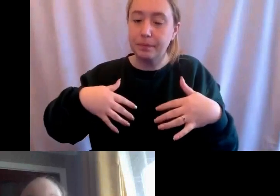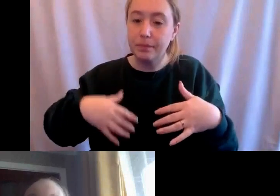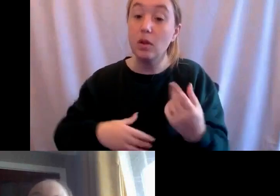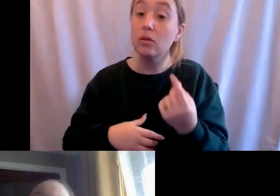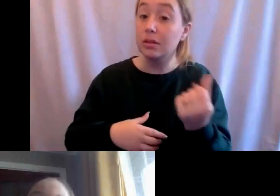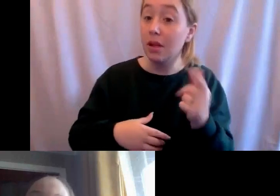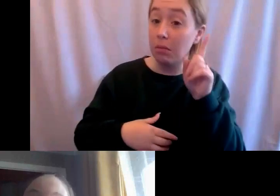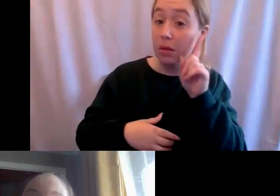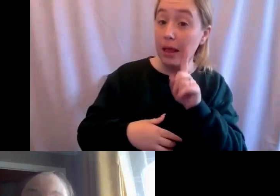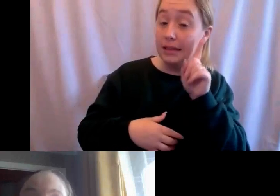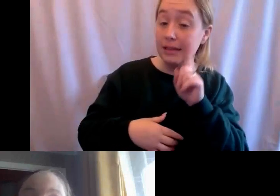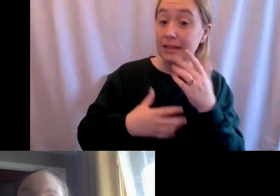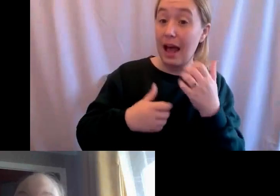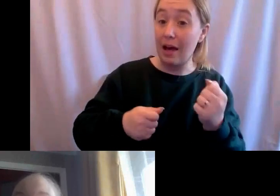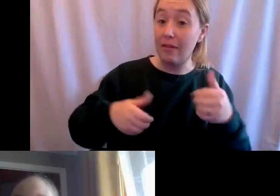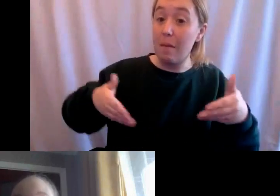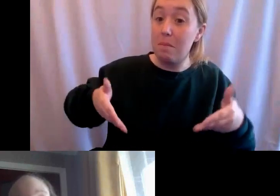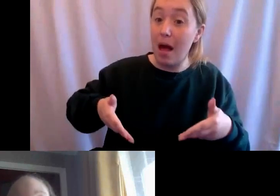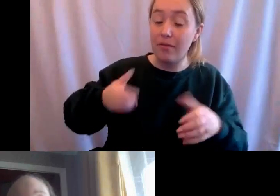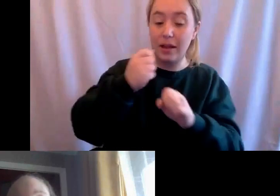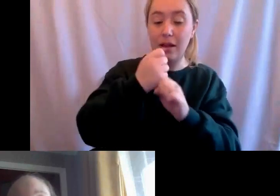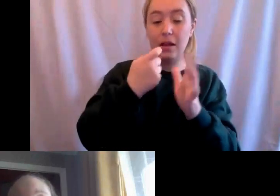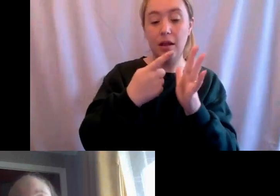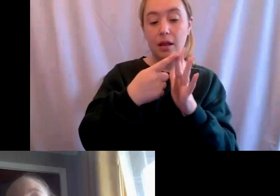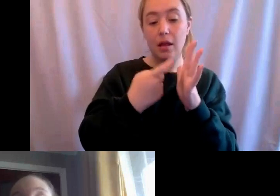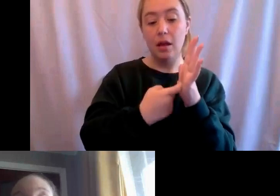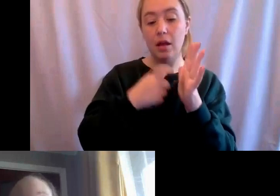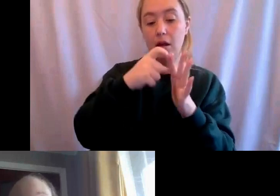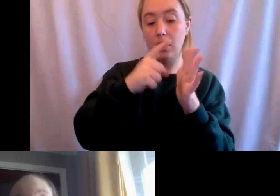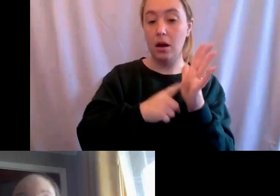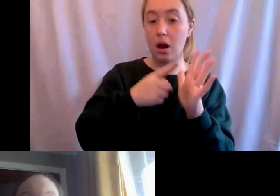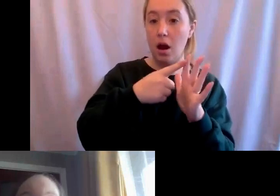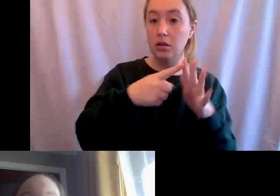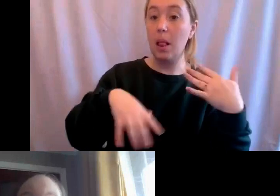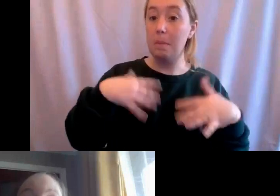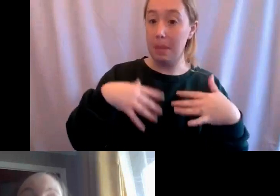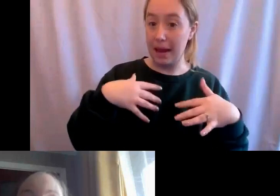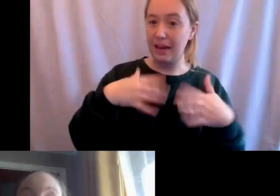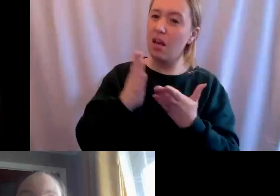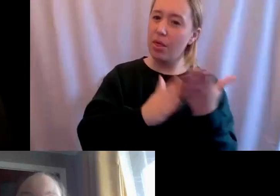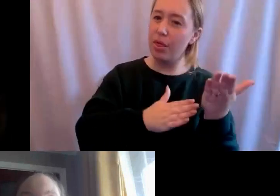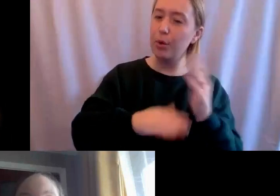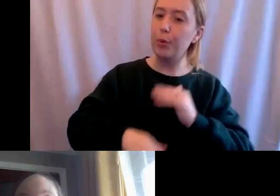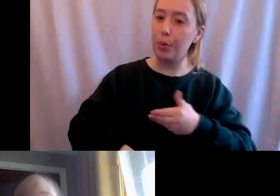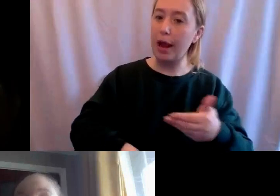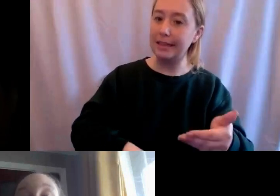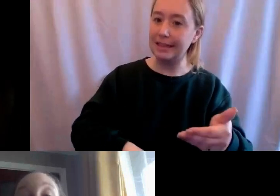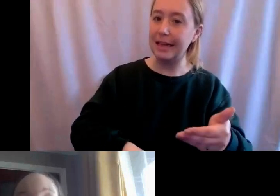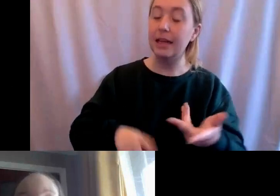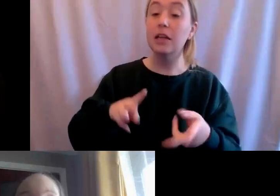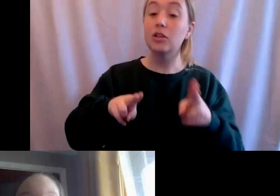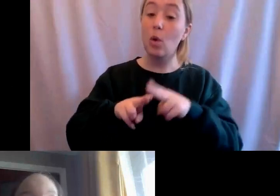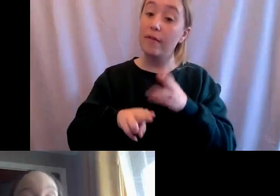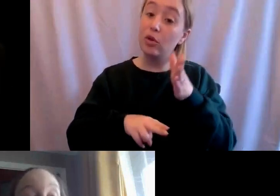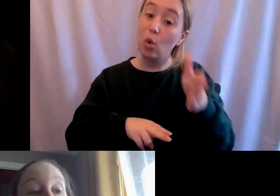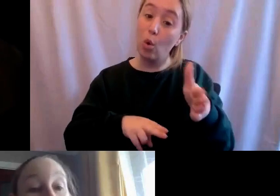ladies on the call that experience pelvic girdle pain in pregnancy. And if you were coming to see a pelvic floor physiotherapist, we tend